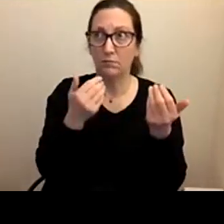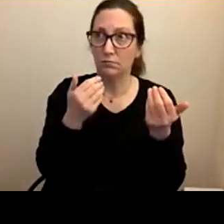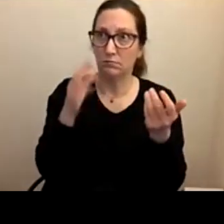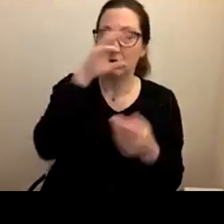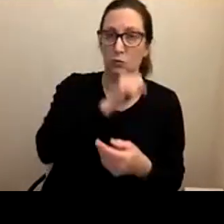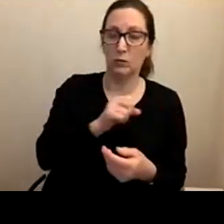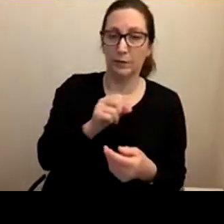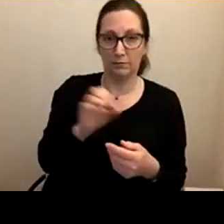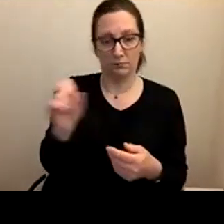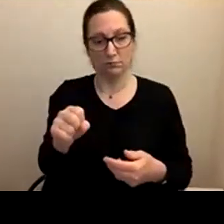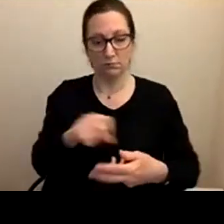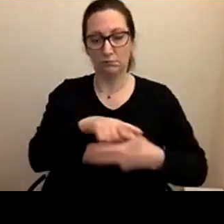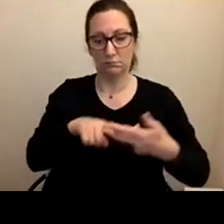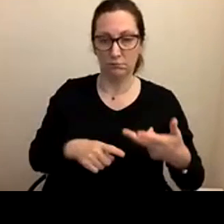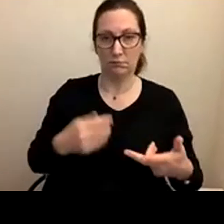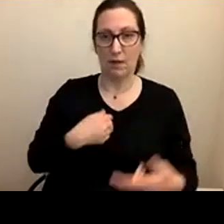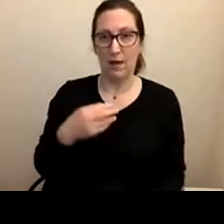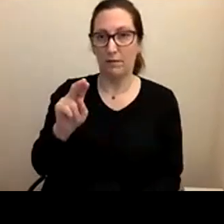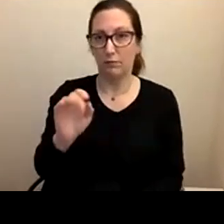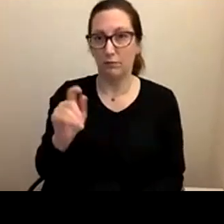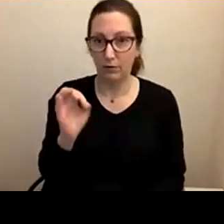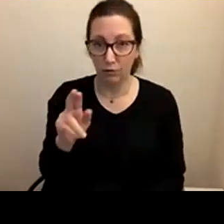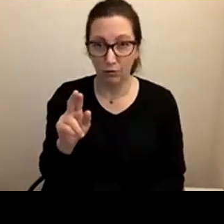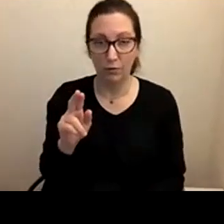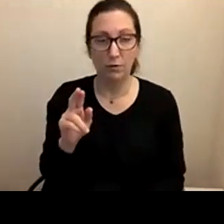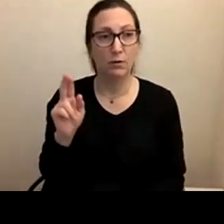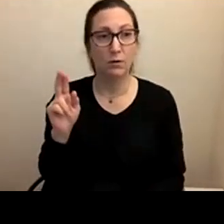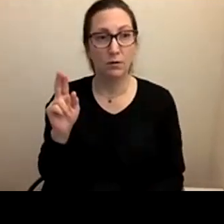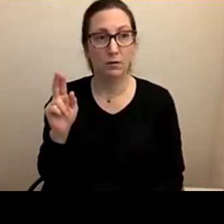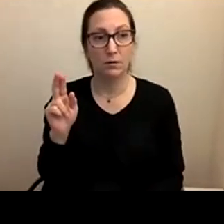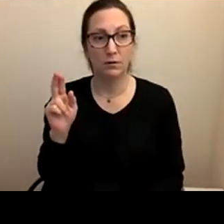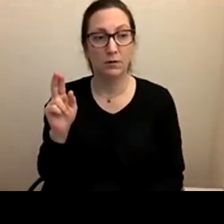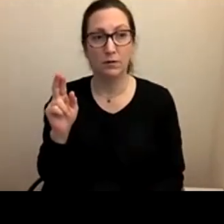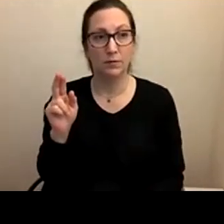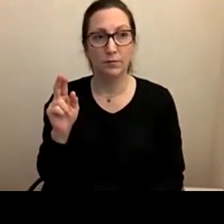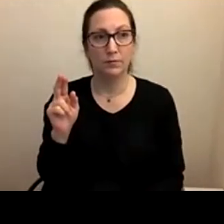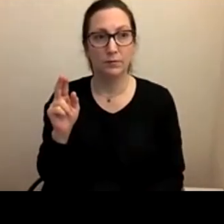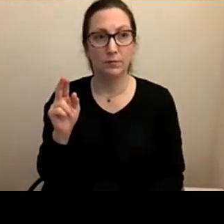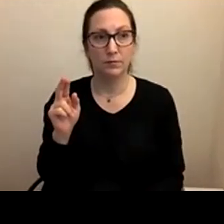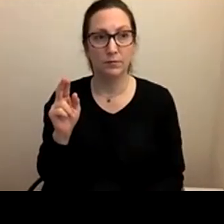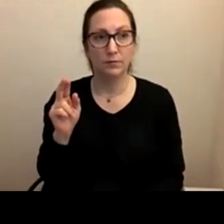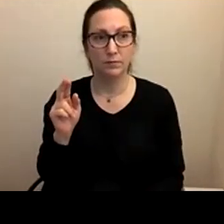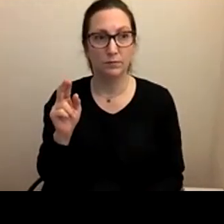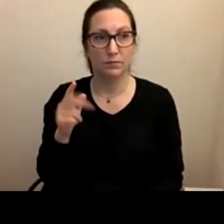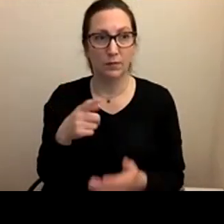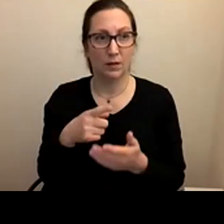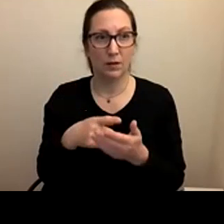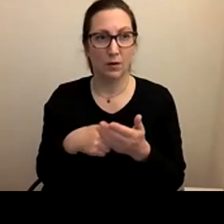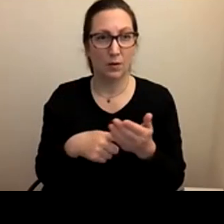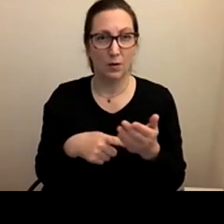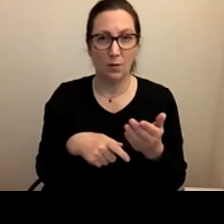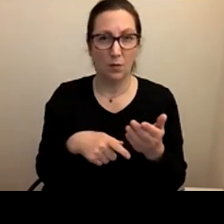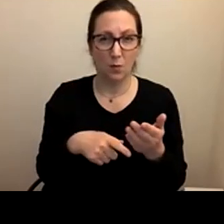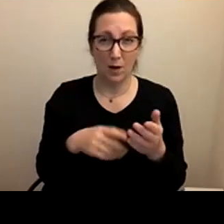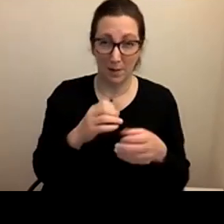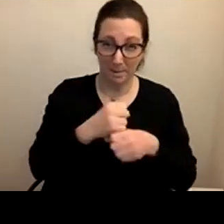just clarifying what encompasses that, or what defines the schools as being rigorous,